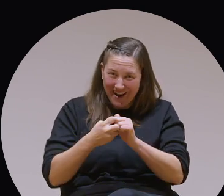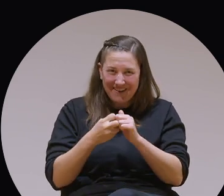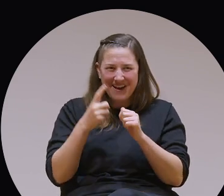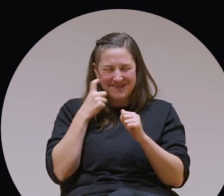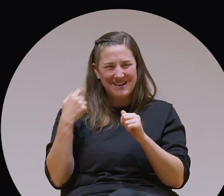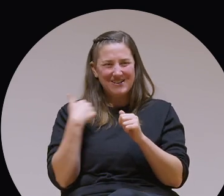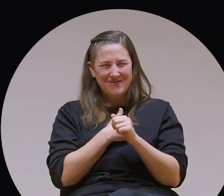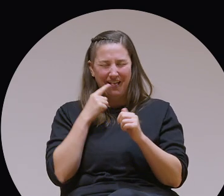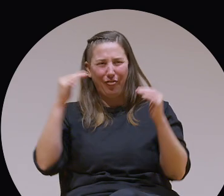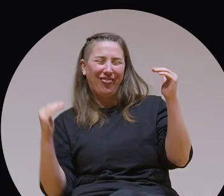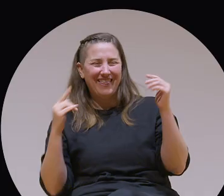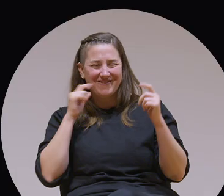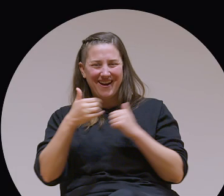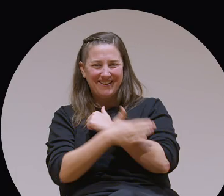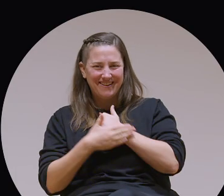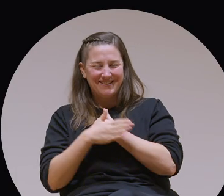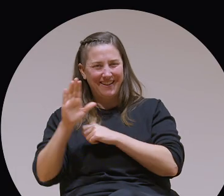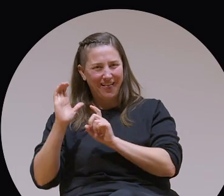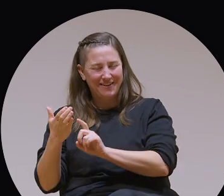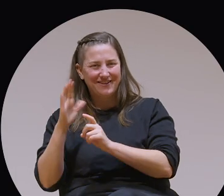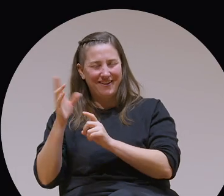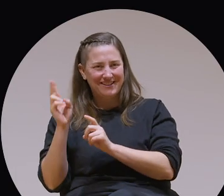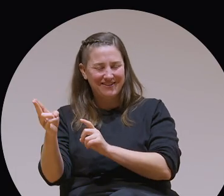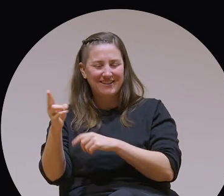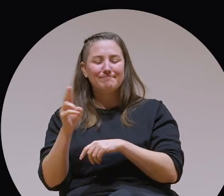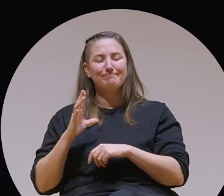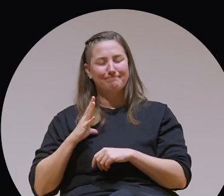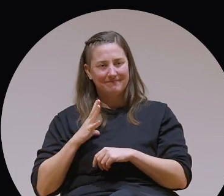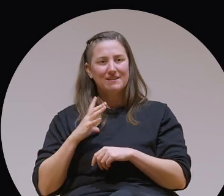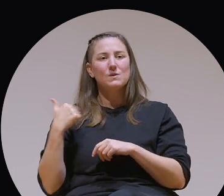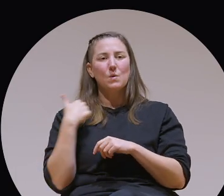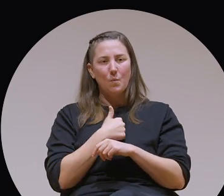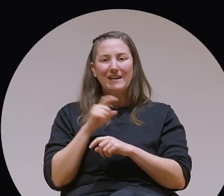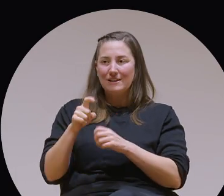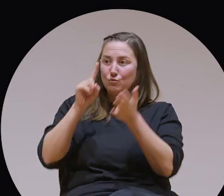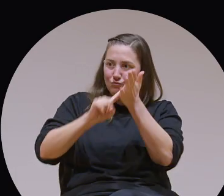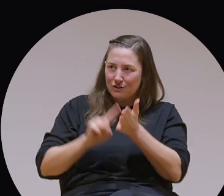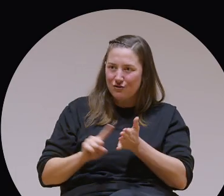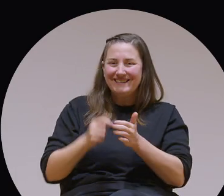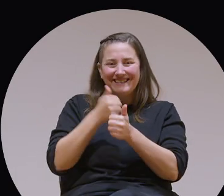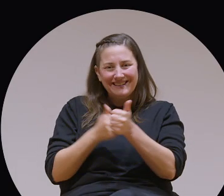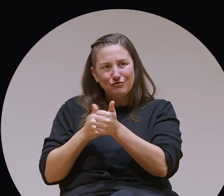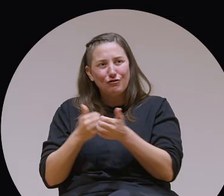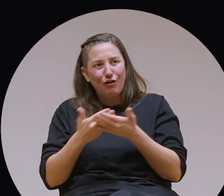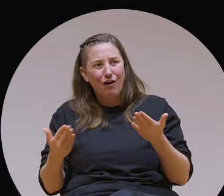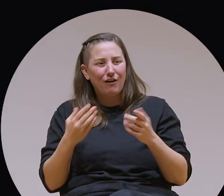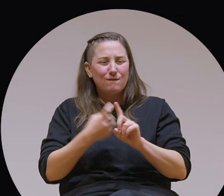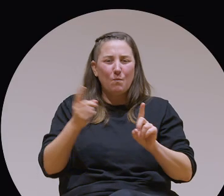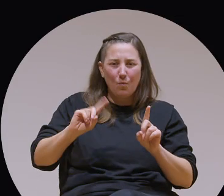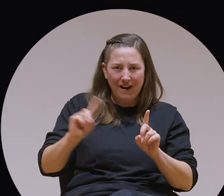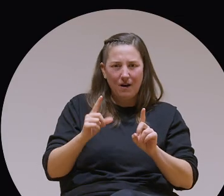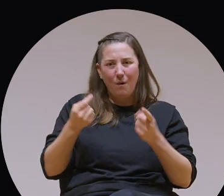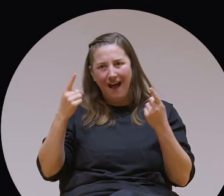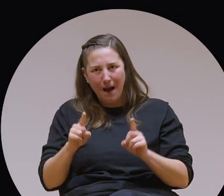another, hopefully a better phase, where we're saying what we really want to do is to look at the provenance, look at where these things came from, how they got